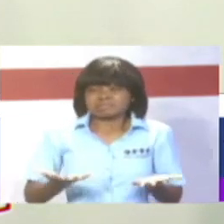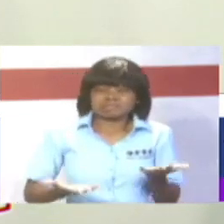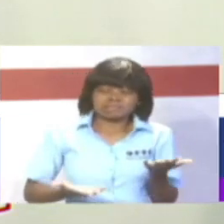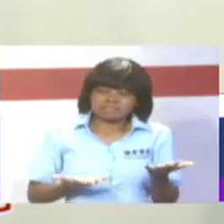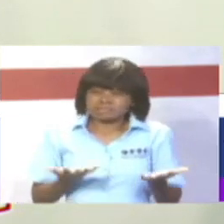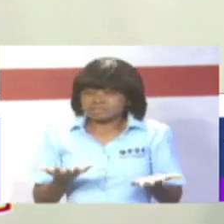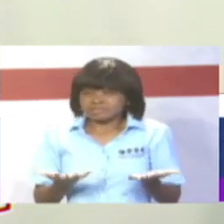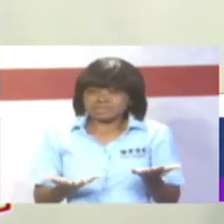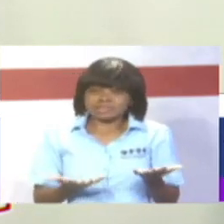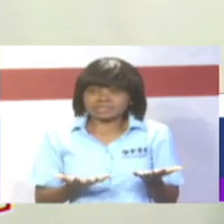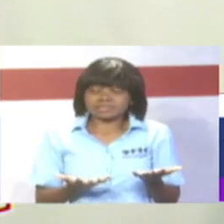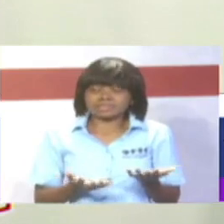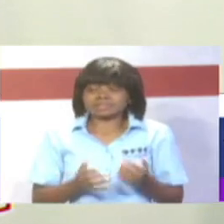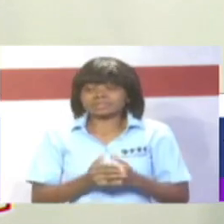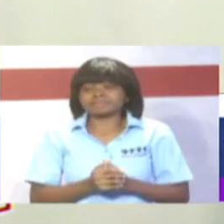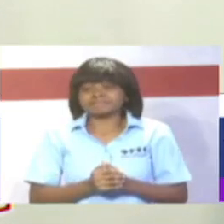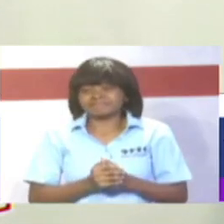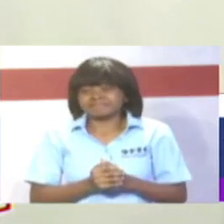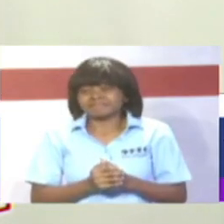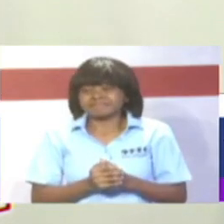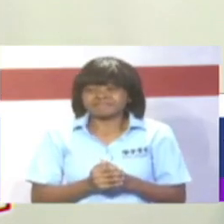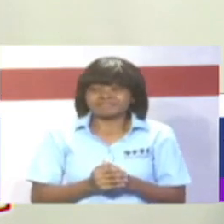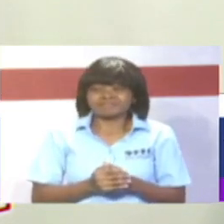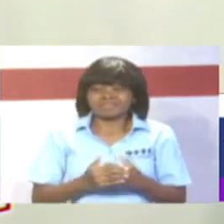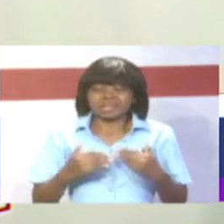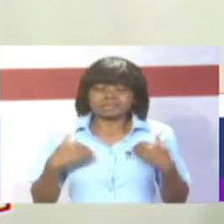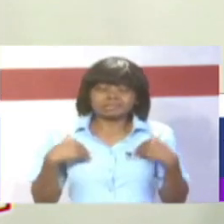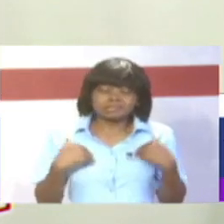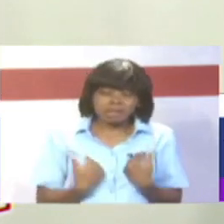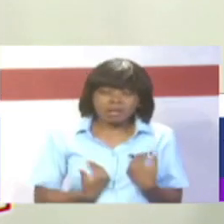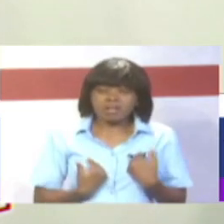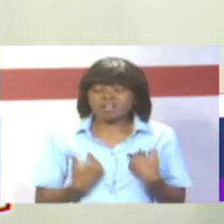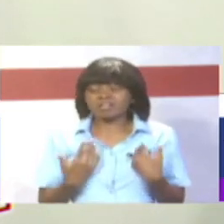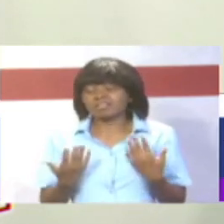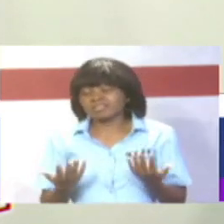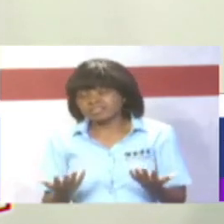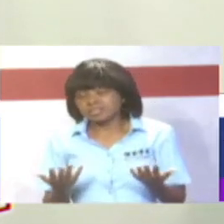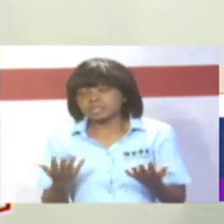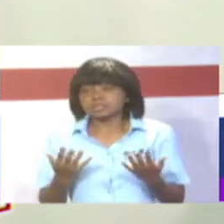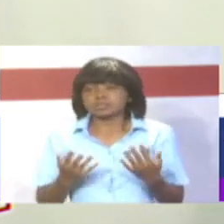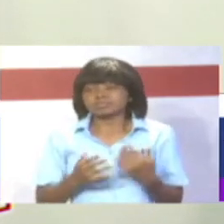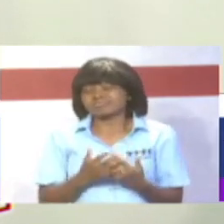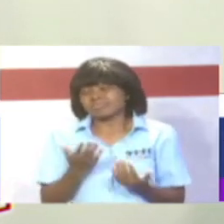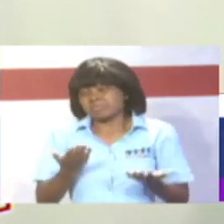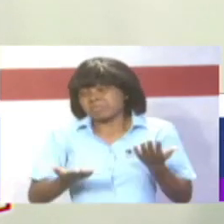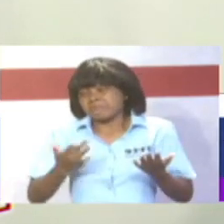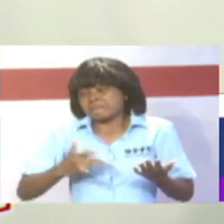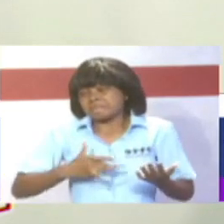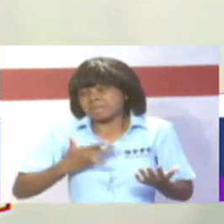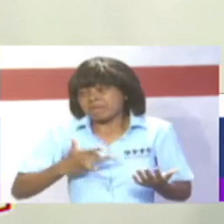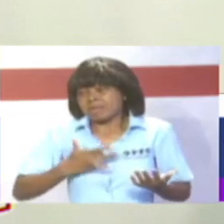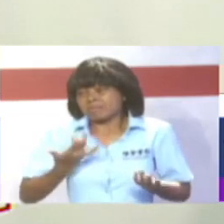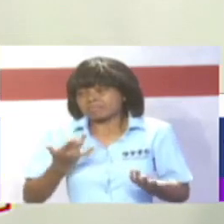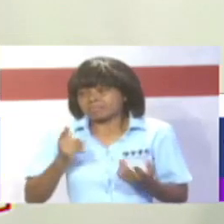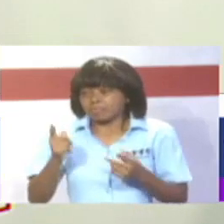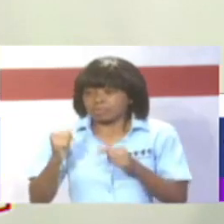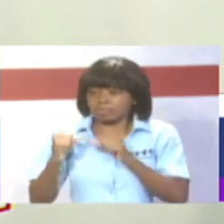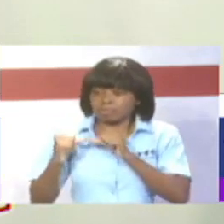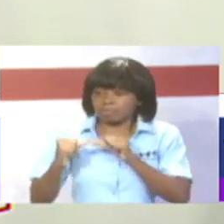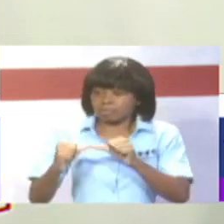we're tired and we're seeing, or it seems to us though as there's no end. So we're constantly going,